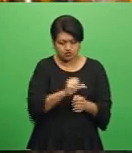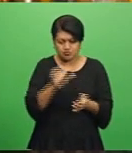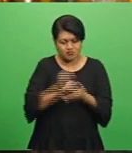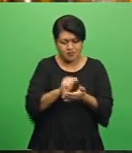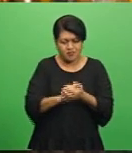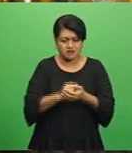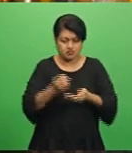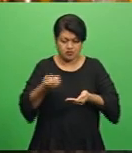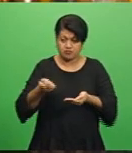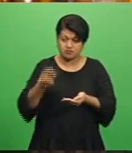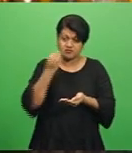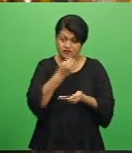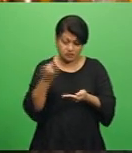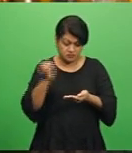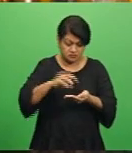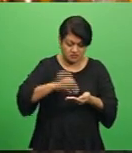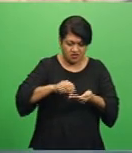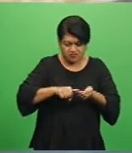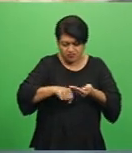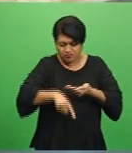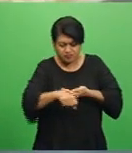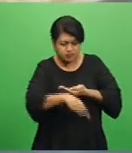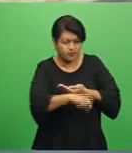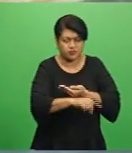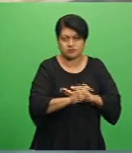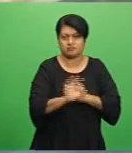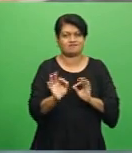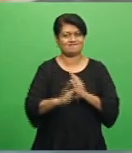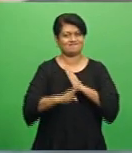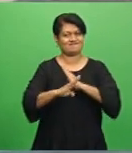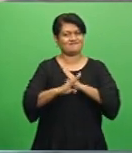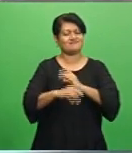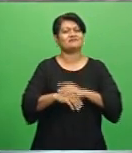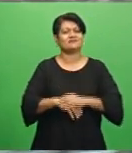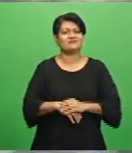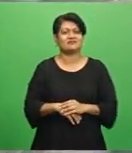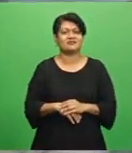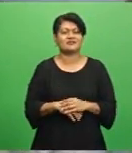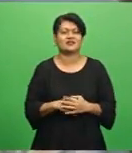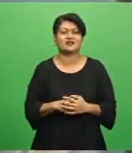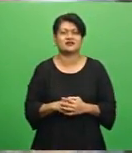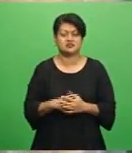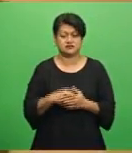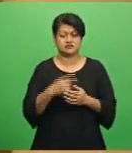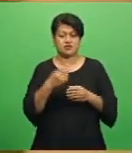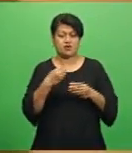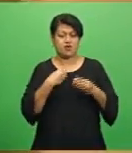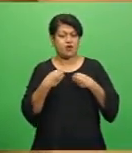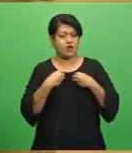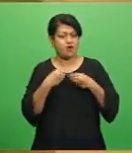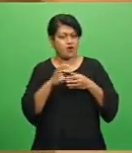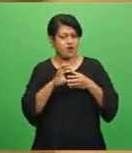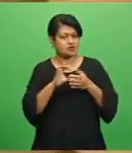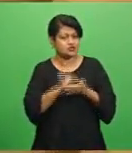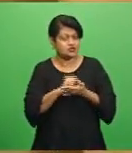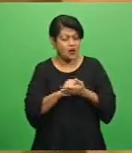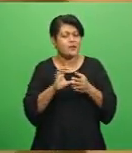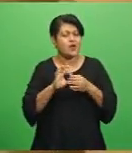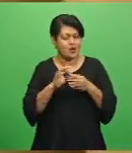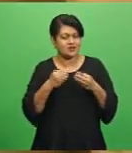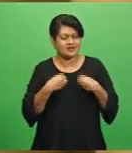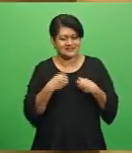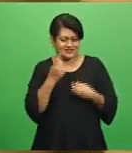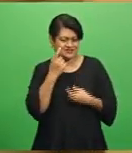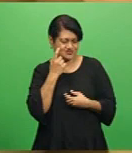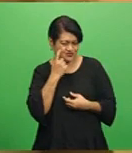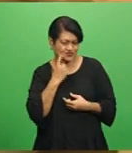it can be there shouldn't be any leakage. Retailers, suppliers and distributors will be allowed to exhaust their current stock by the end of